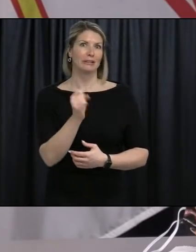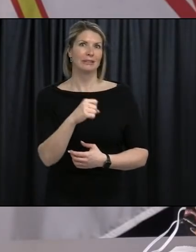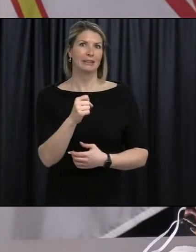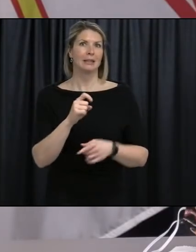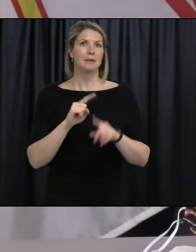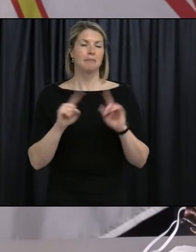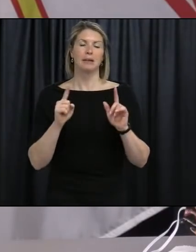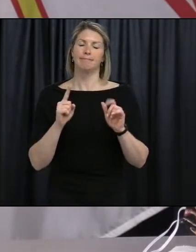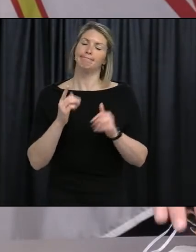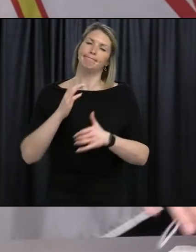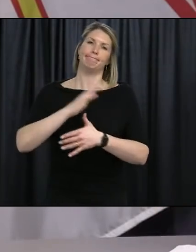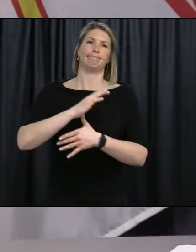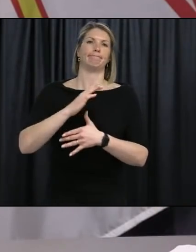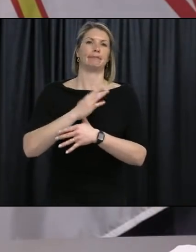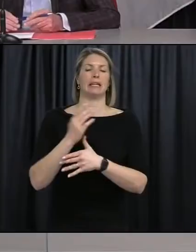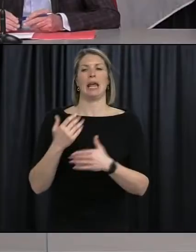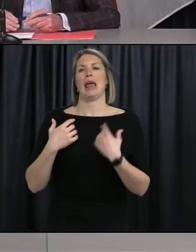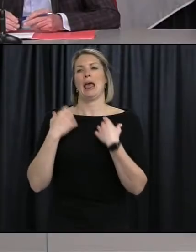forward.